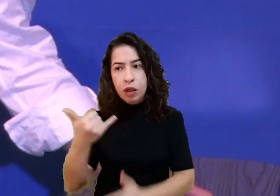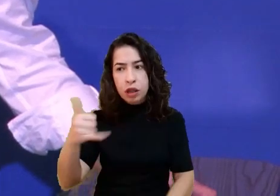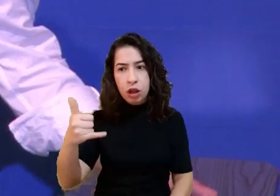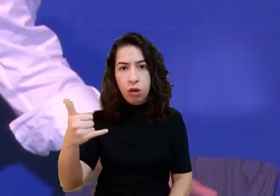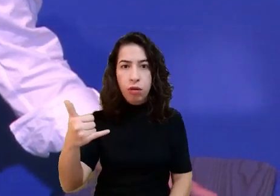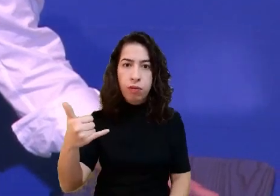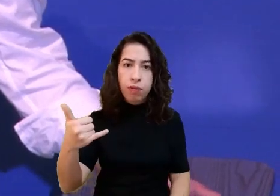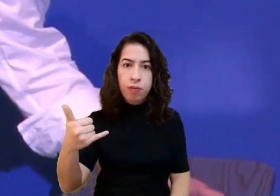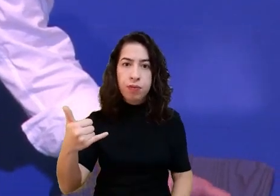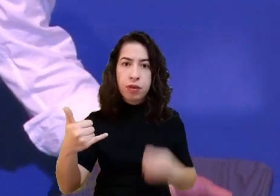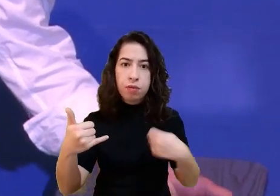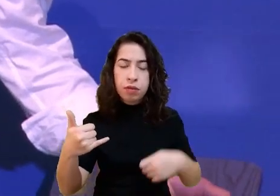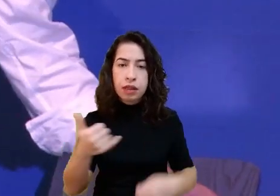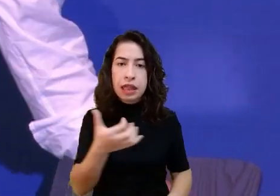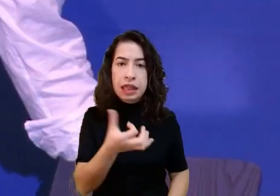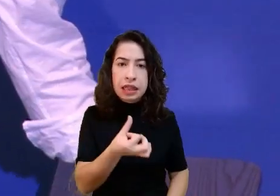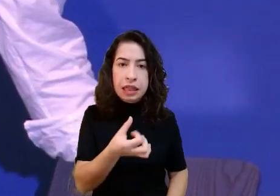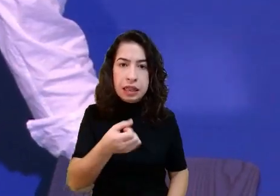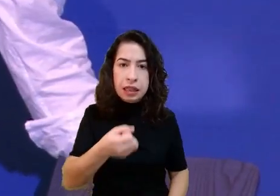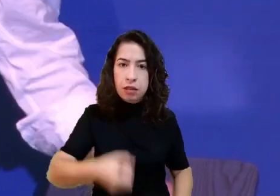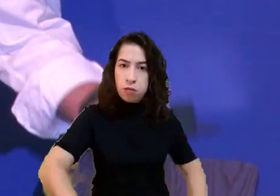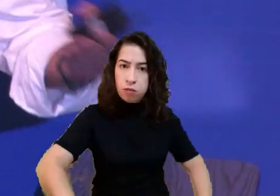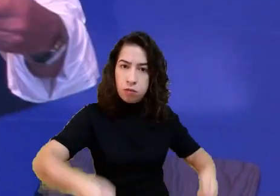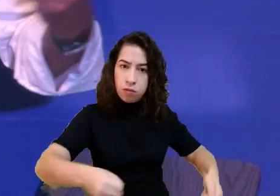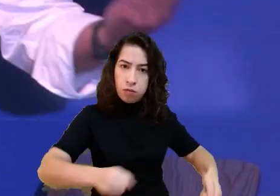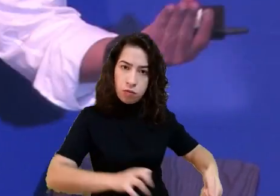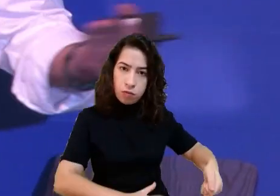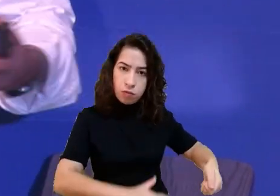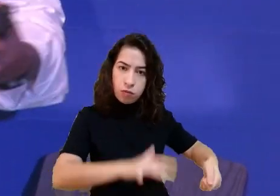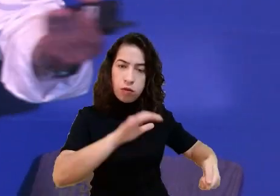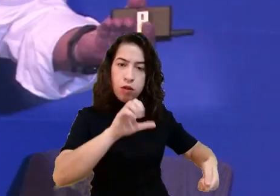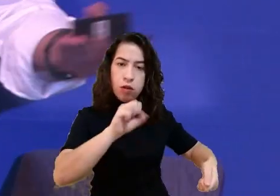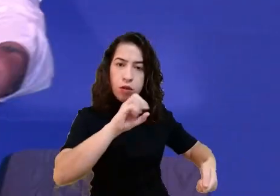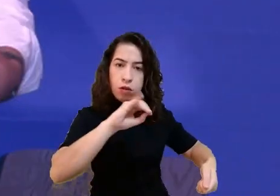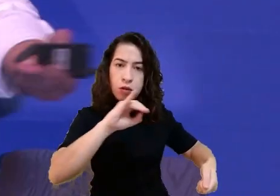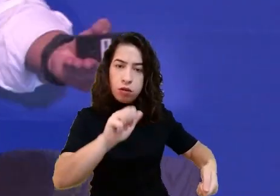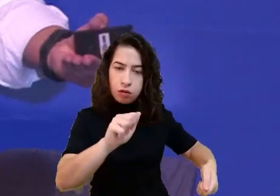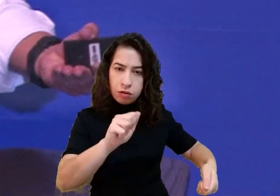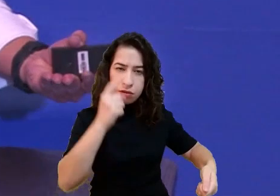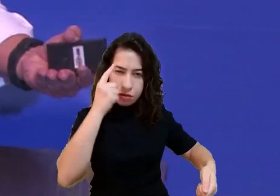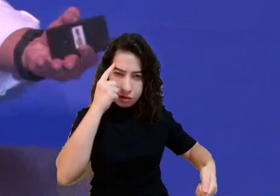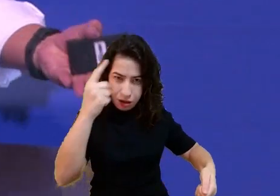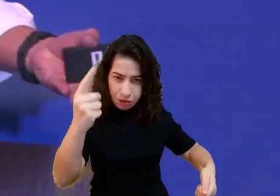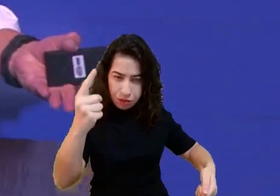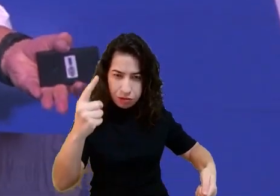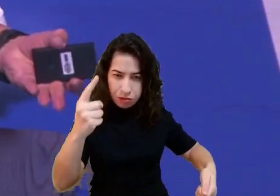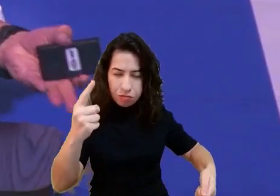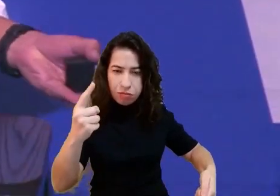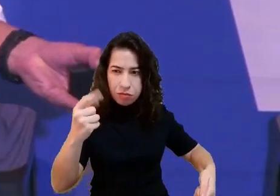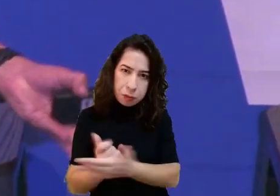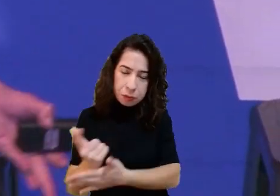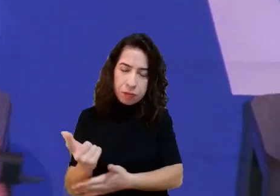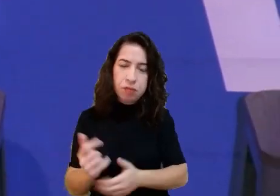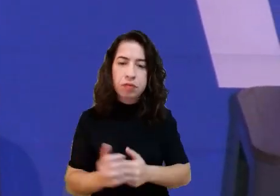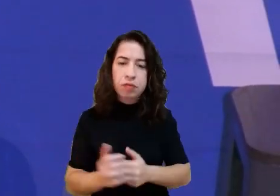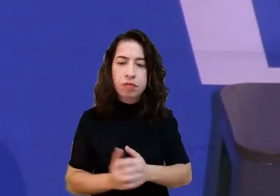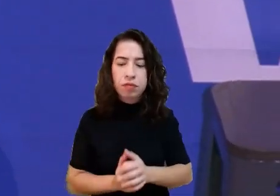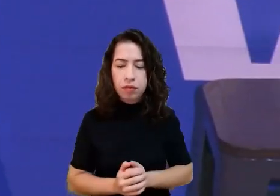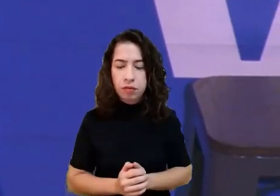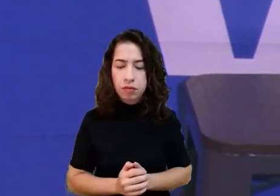you need 60 bags of soy. One mobile phone. So volume and control.